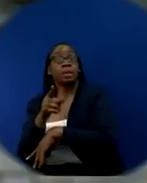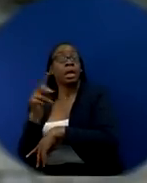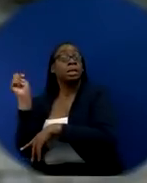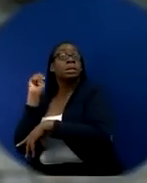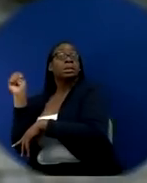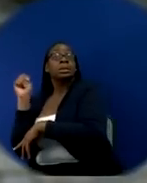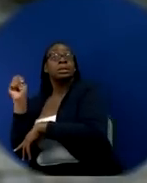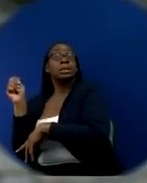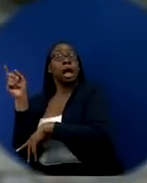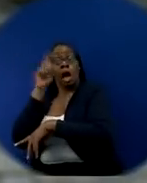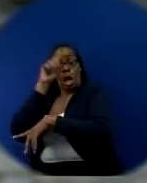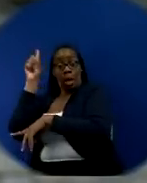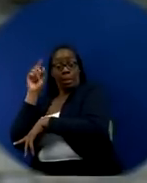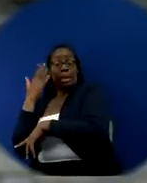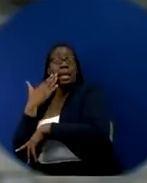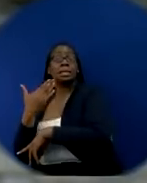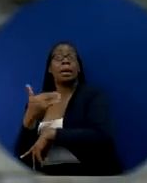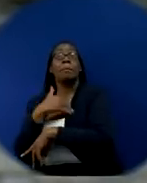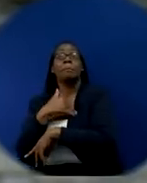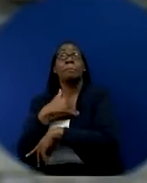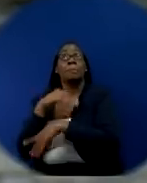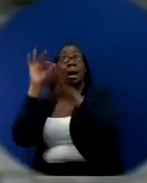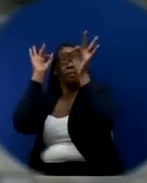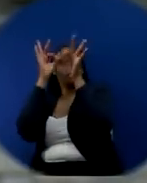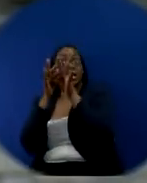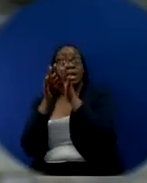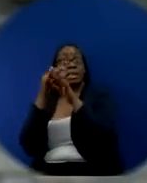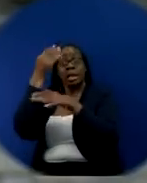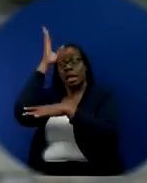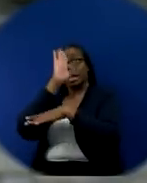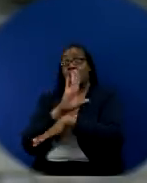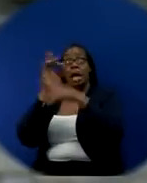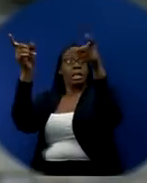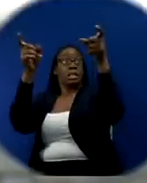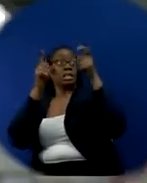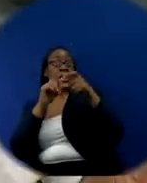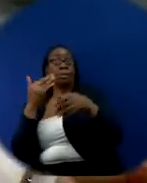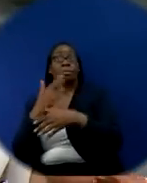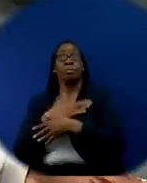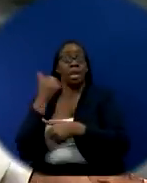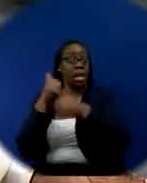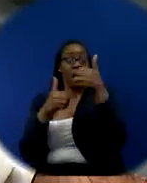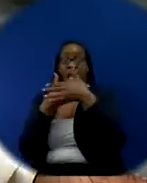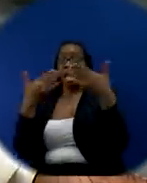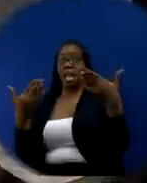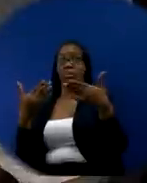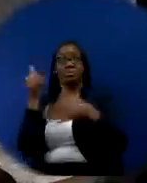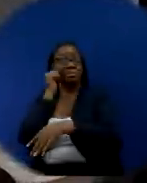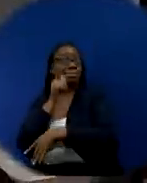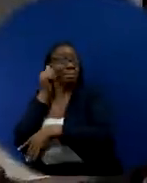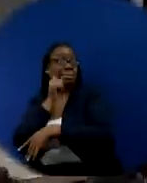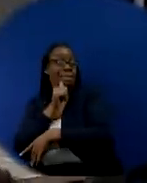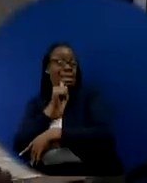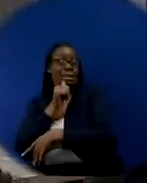testify. Because of my profession of faith, God has provided for me every day of my life.